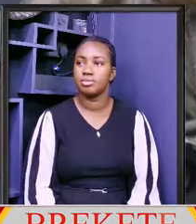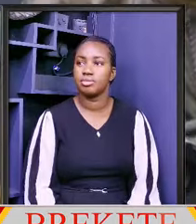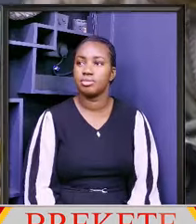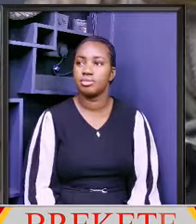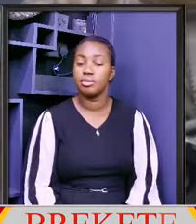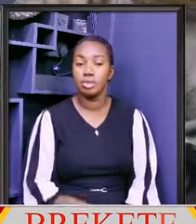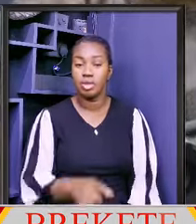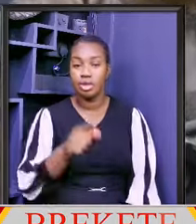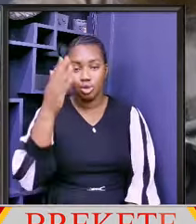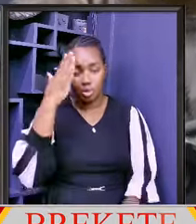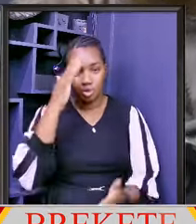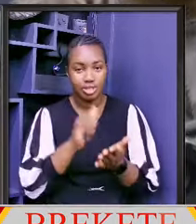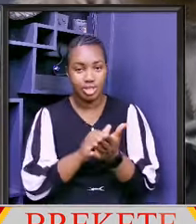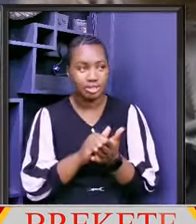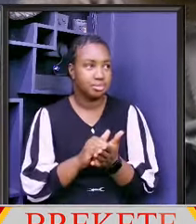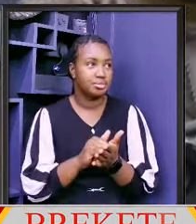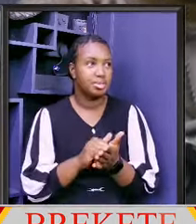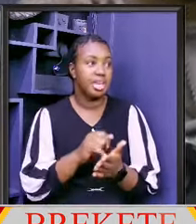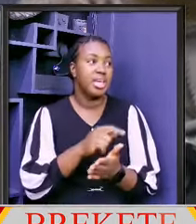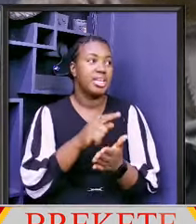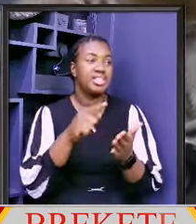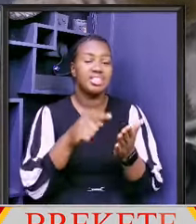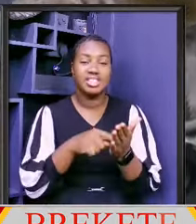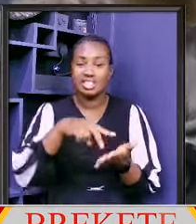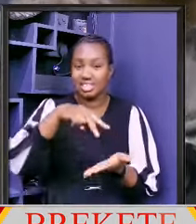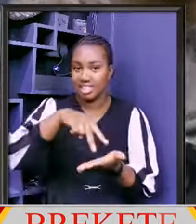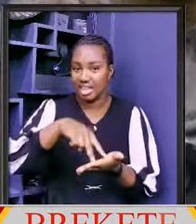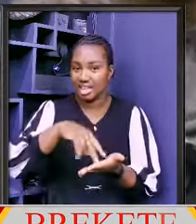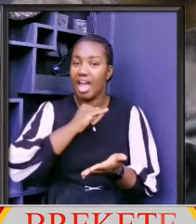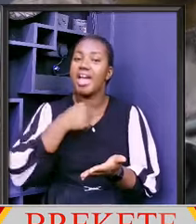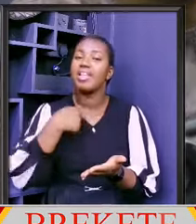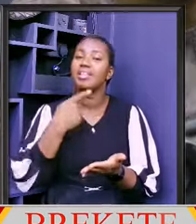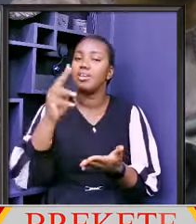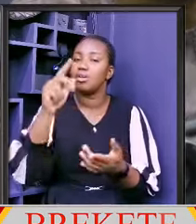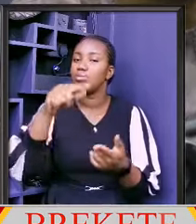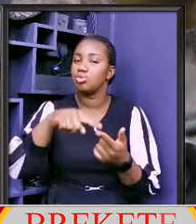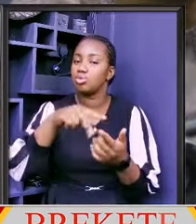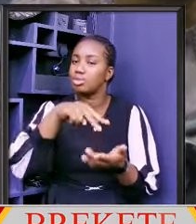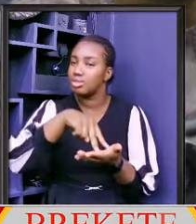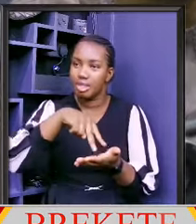When I know say even this stand where I say made them stand.